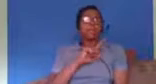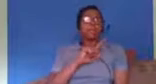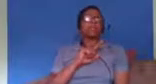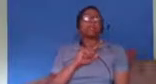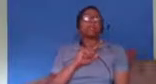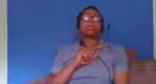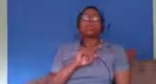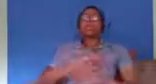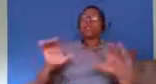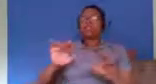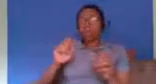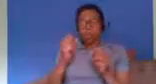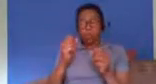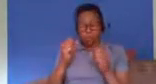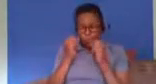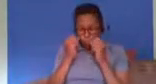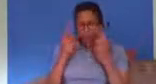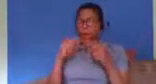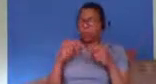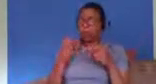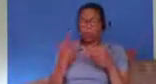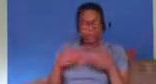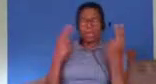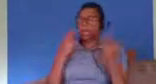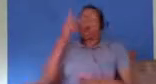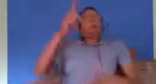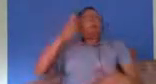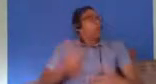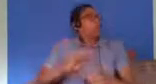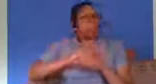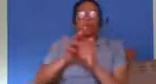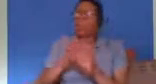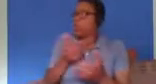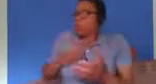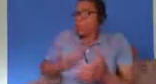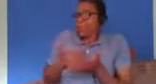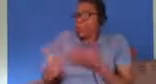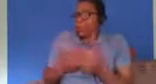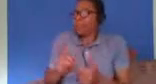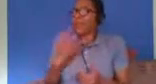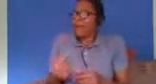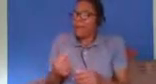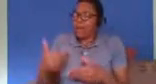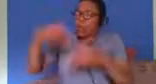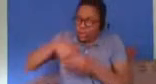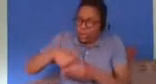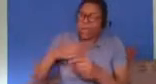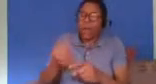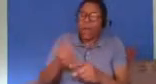a vacuum um there's a lot of context there's a lot of history here so um let's get started